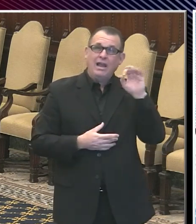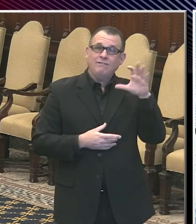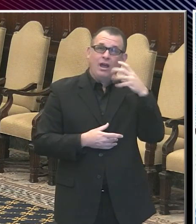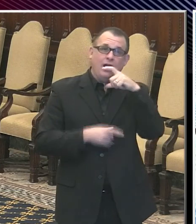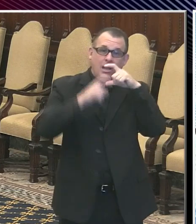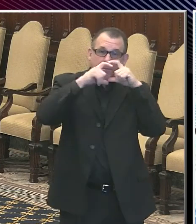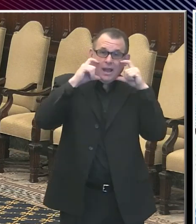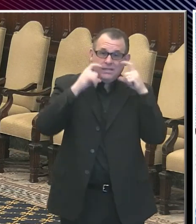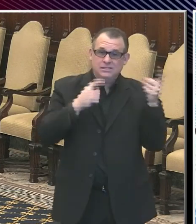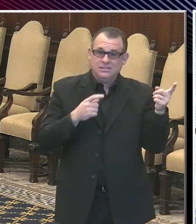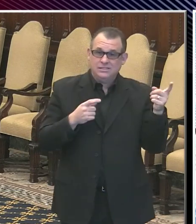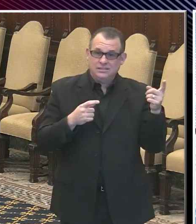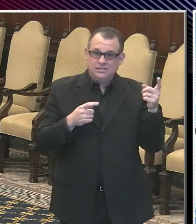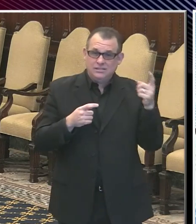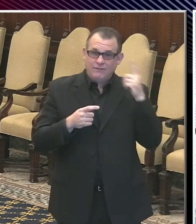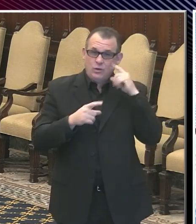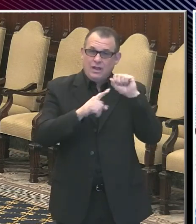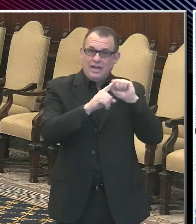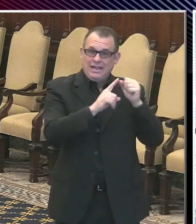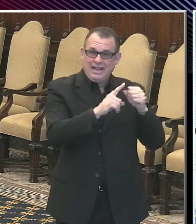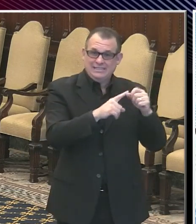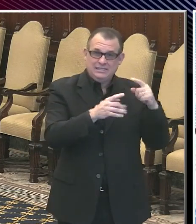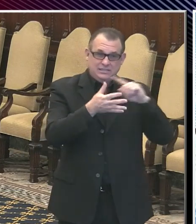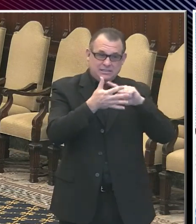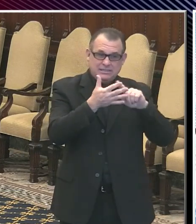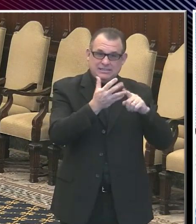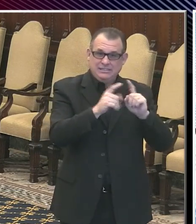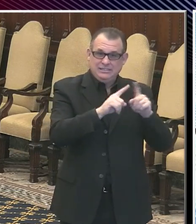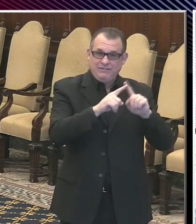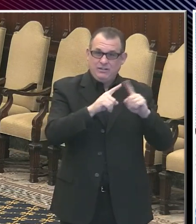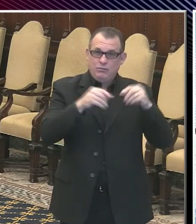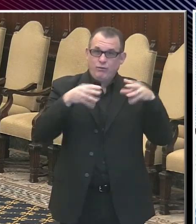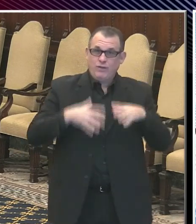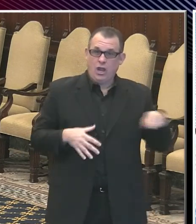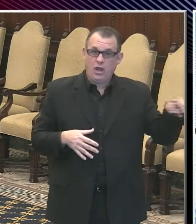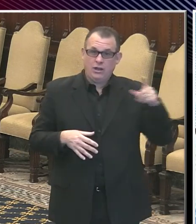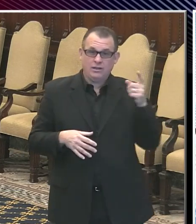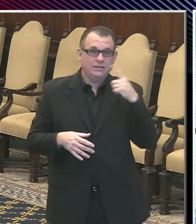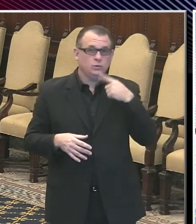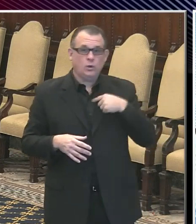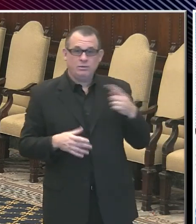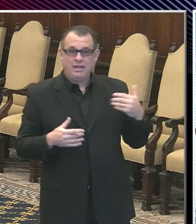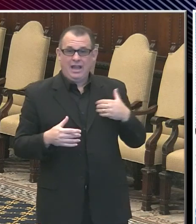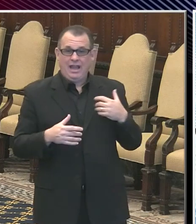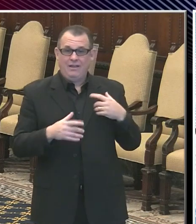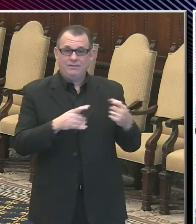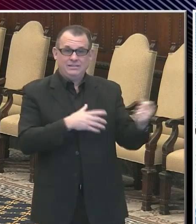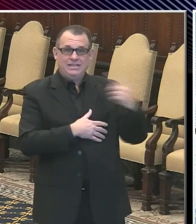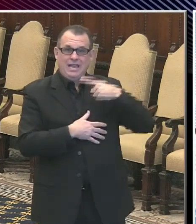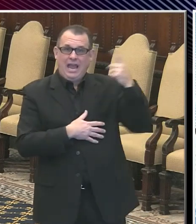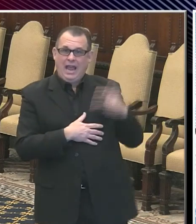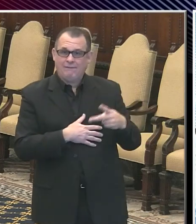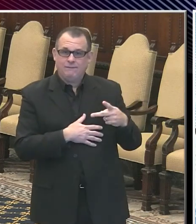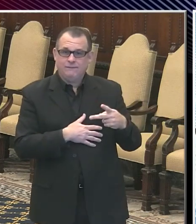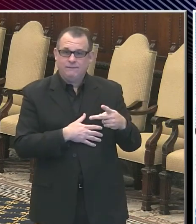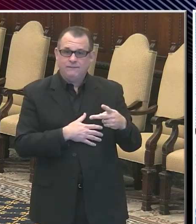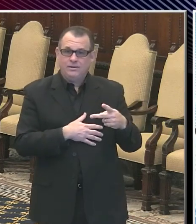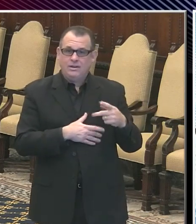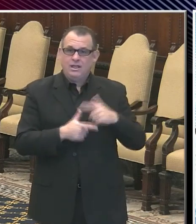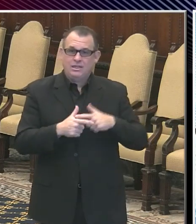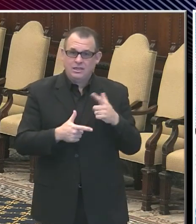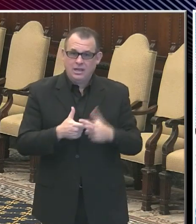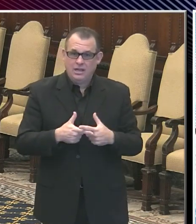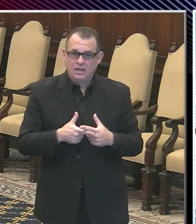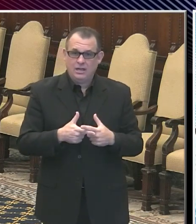of cases where, you have vendors who say, I want half up front just to start the order, and then they want half before they even will